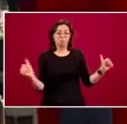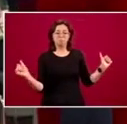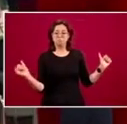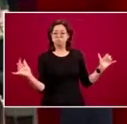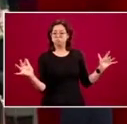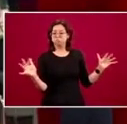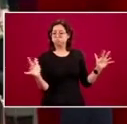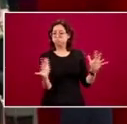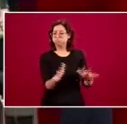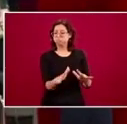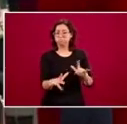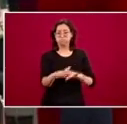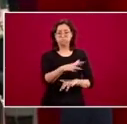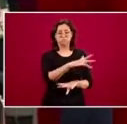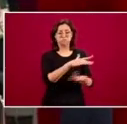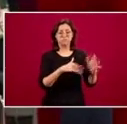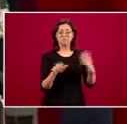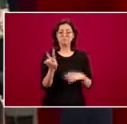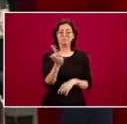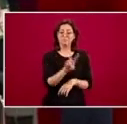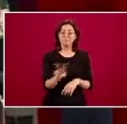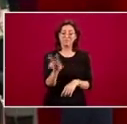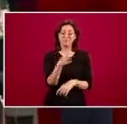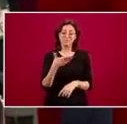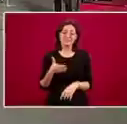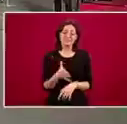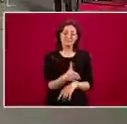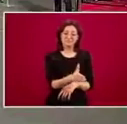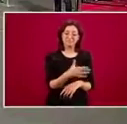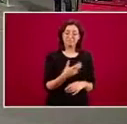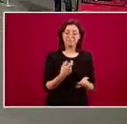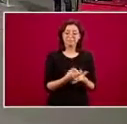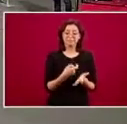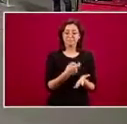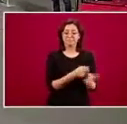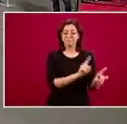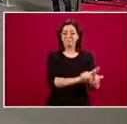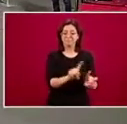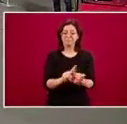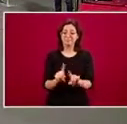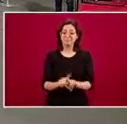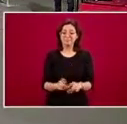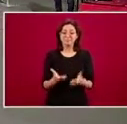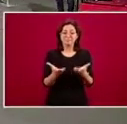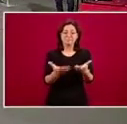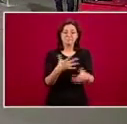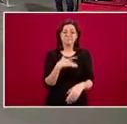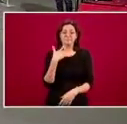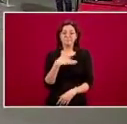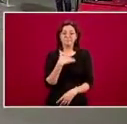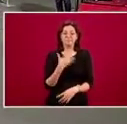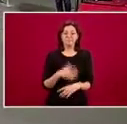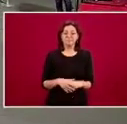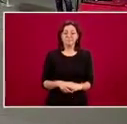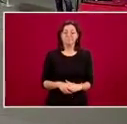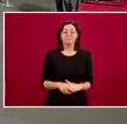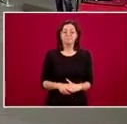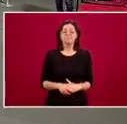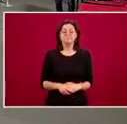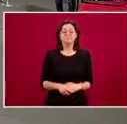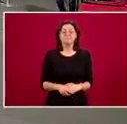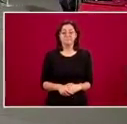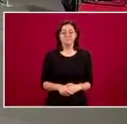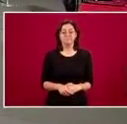finally, today we went to La Villa Market because of the Holy Week, and we saw there was a lot of